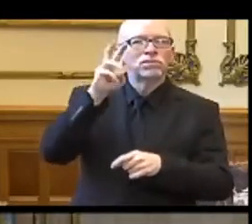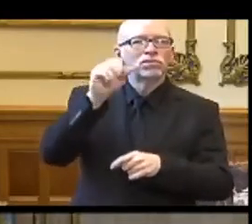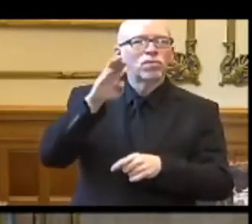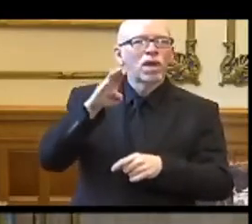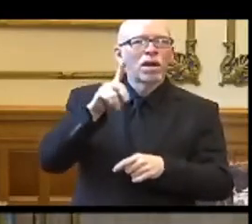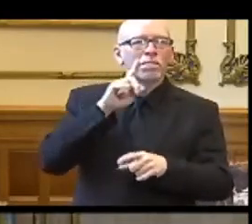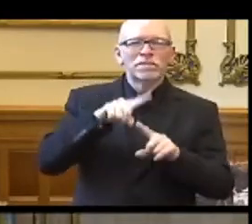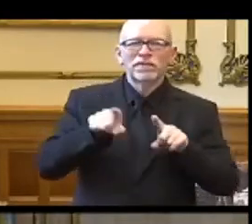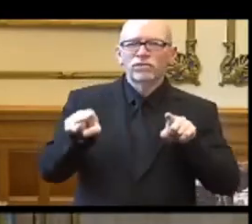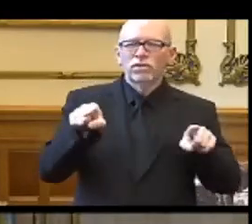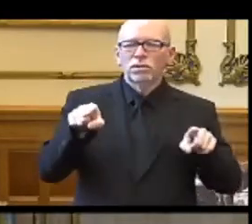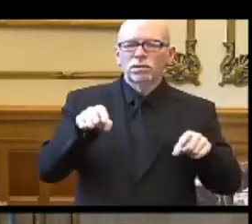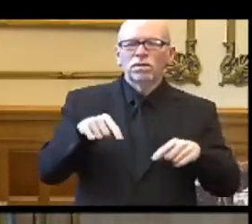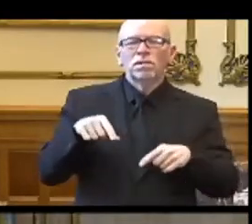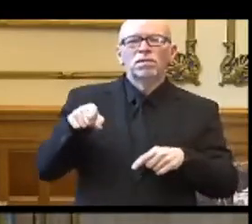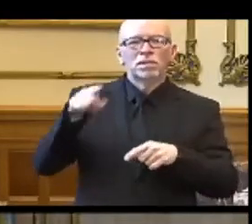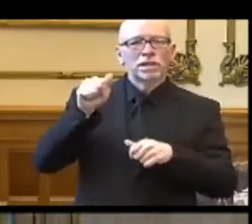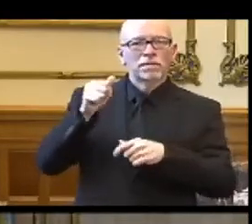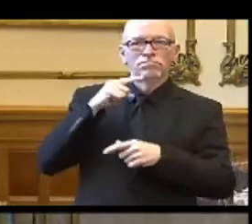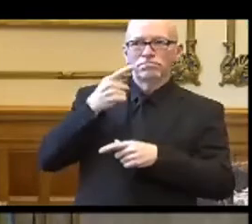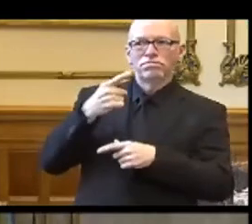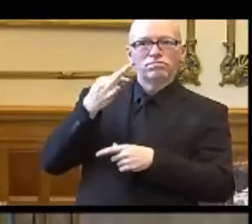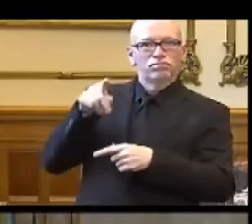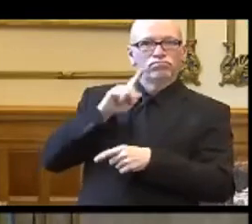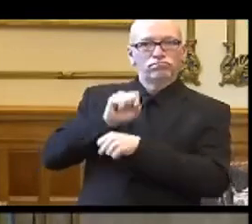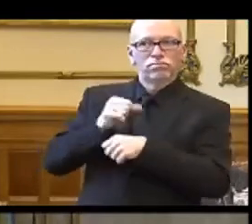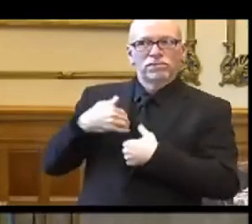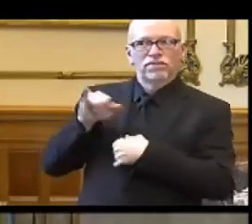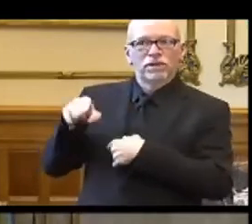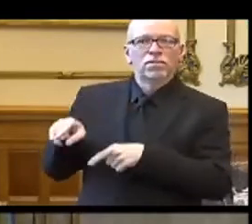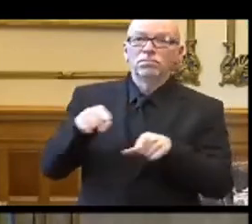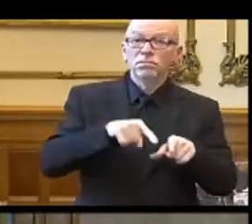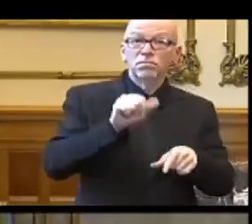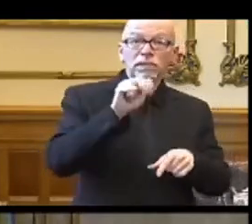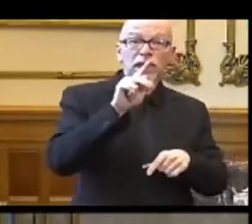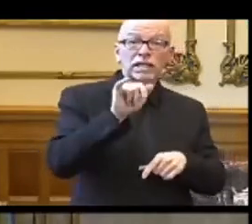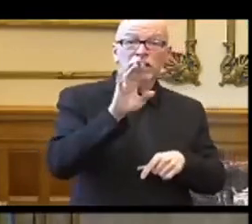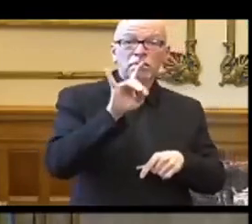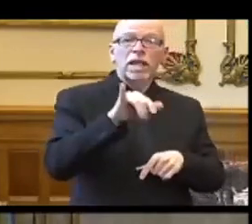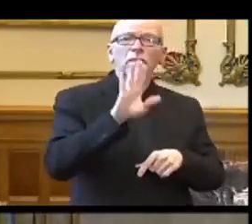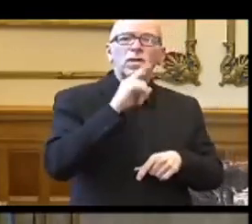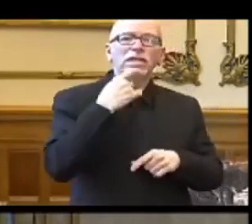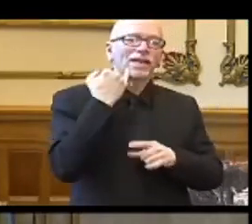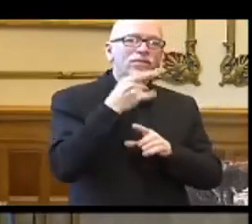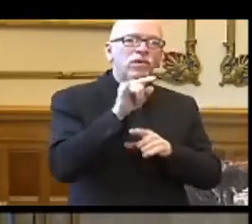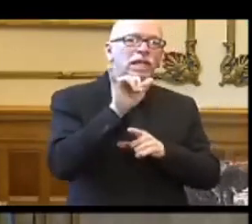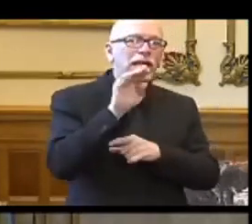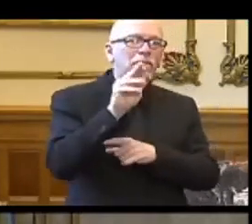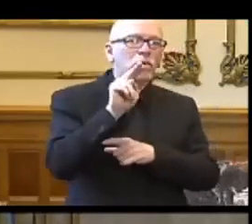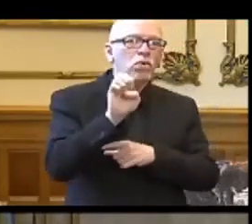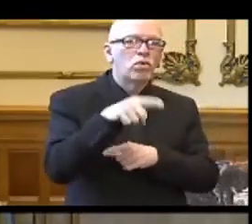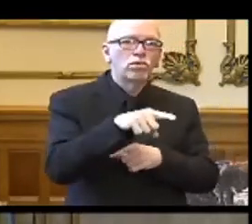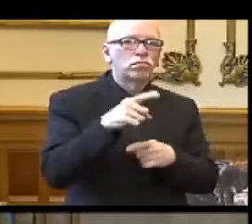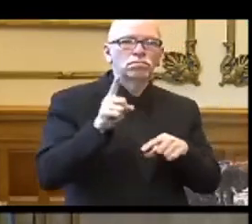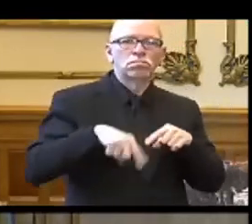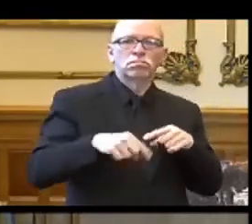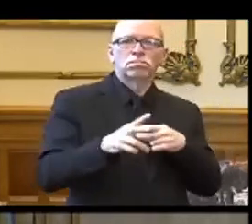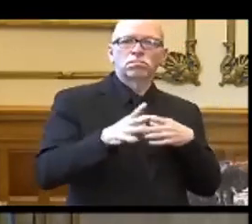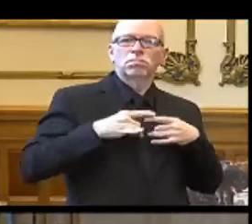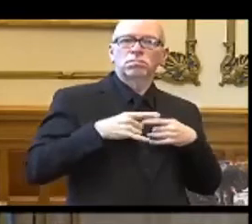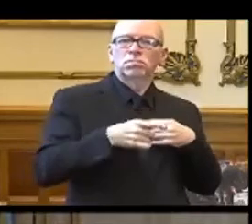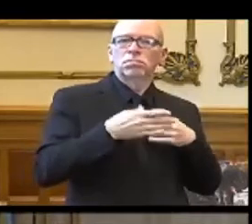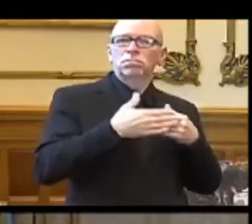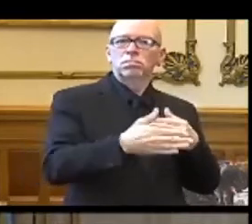swab to tell us that somebody's actively infected. What it does tell us is whether someone is immune going forward, potentially, based